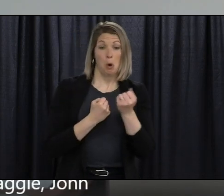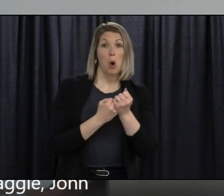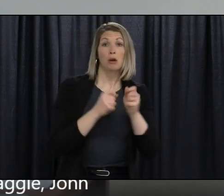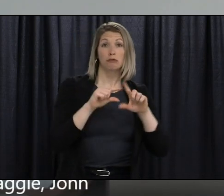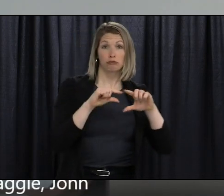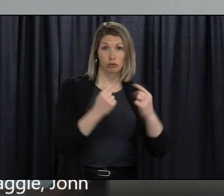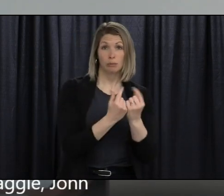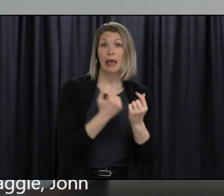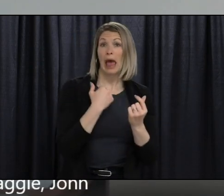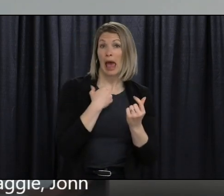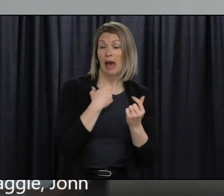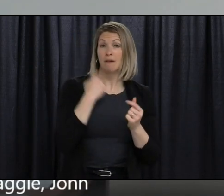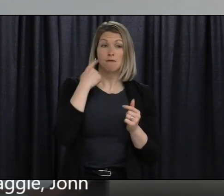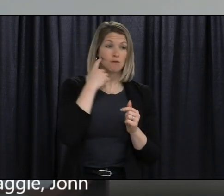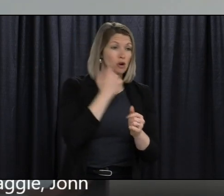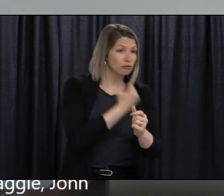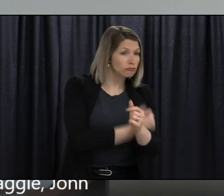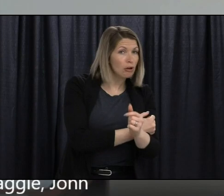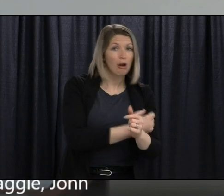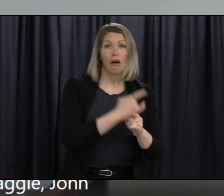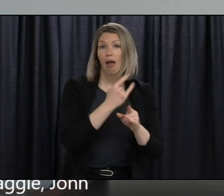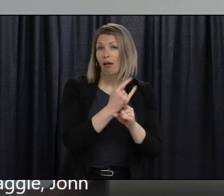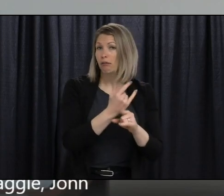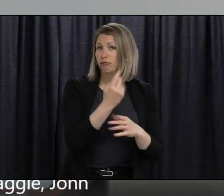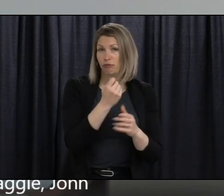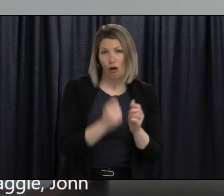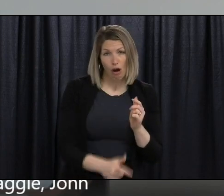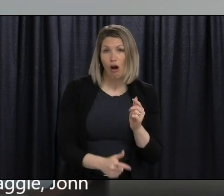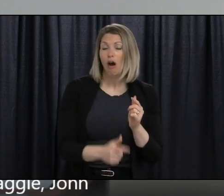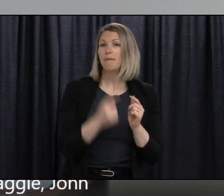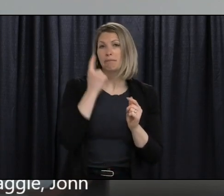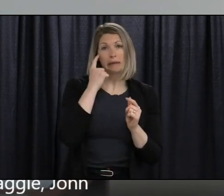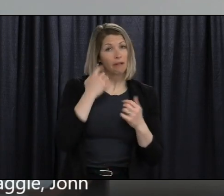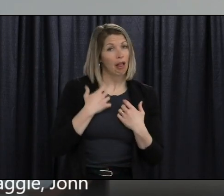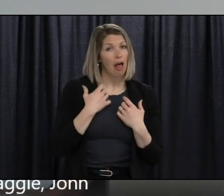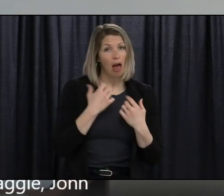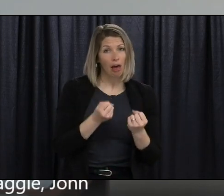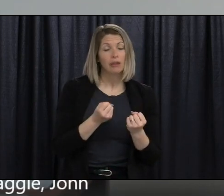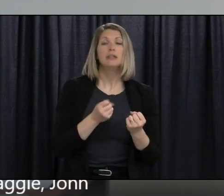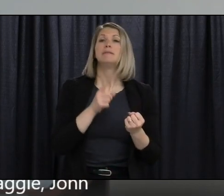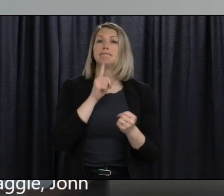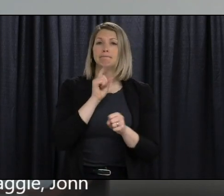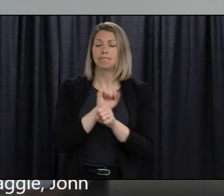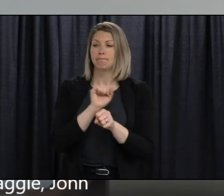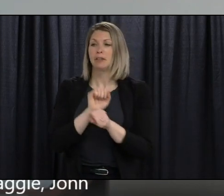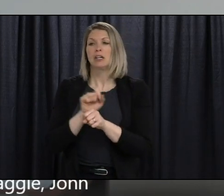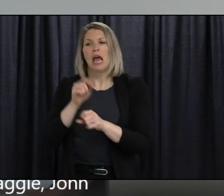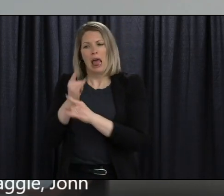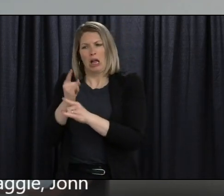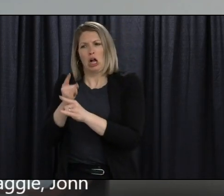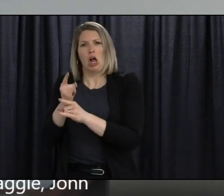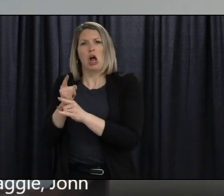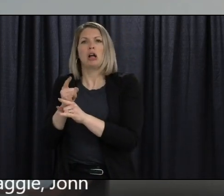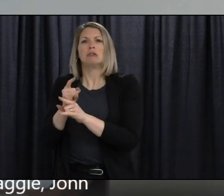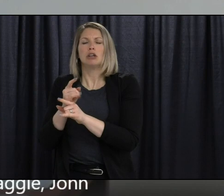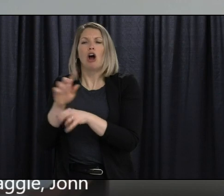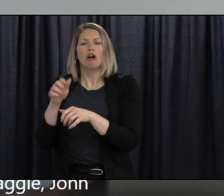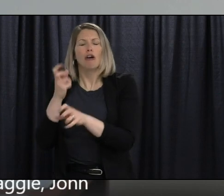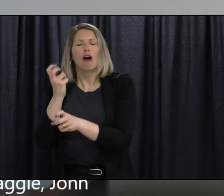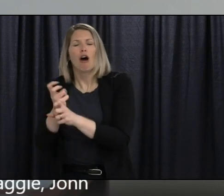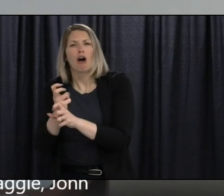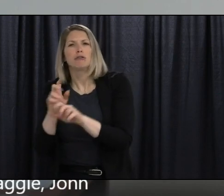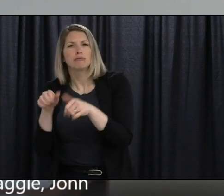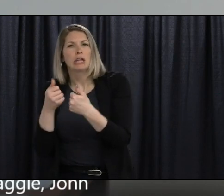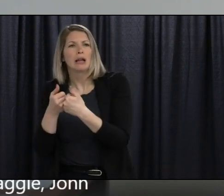me that they are seeing people relapse. They are seeing challenges with accessing street drugs. These